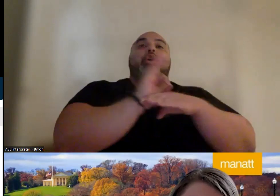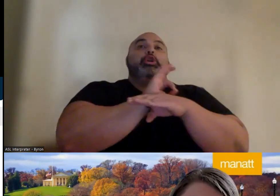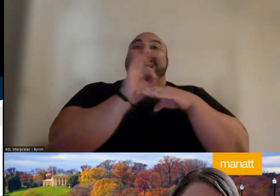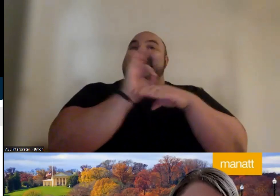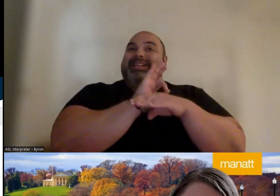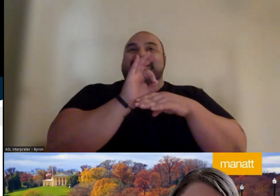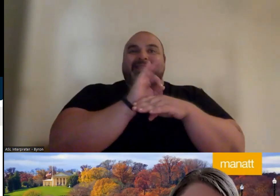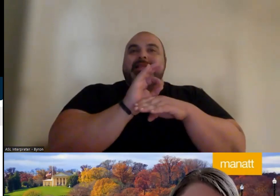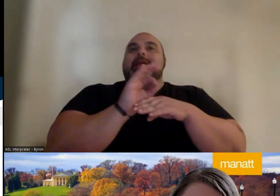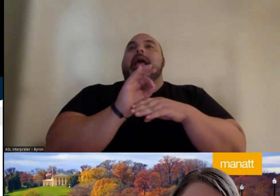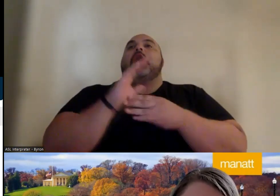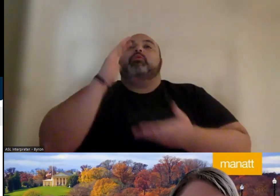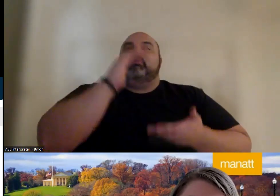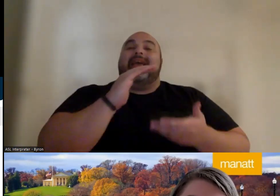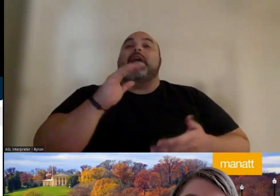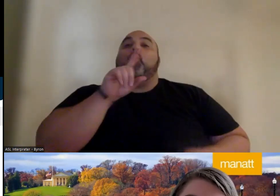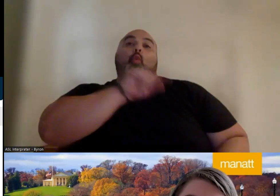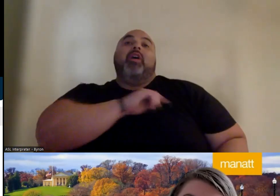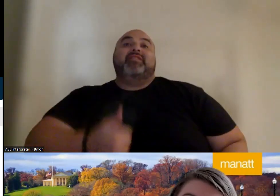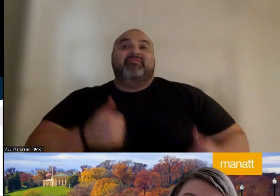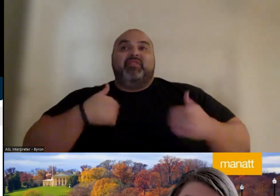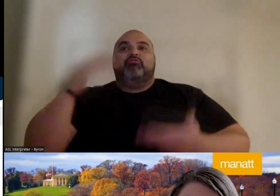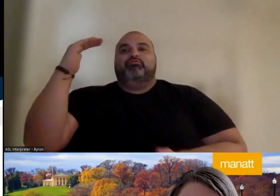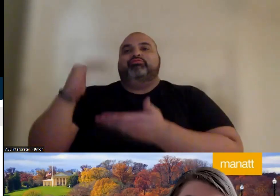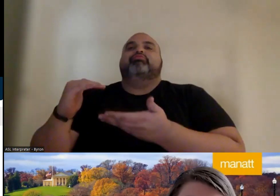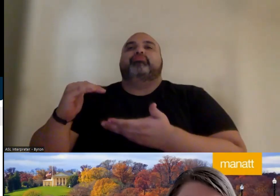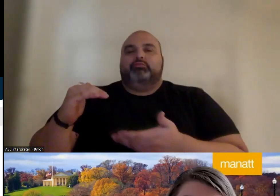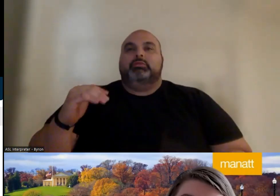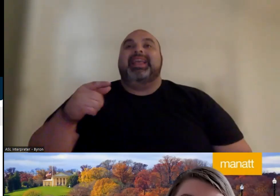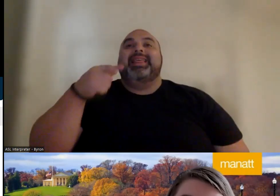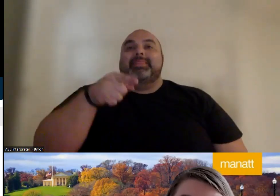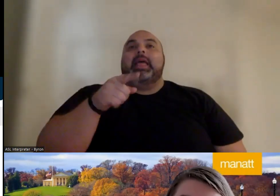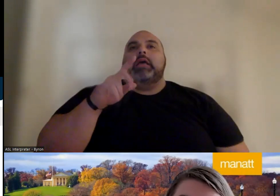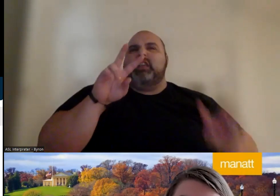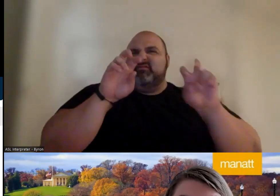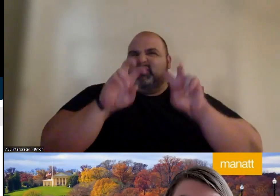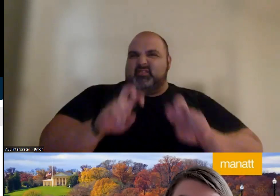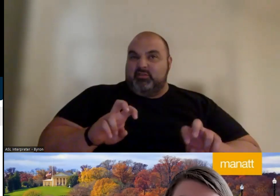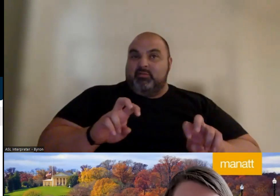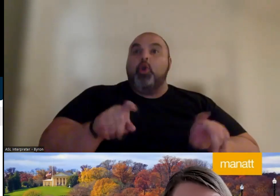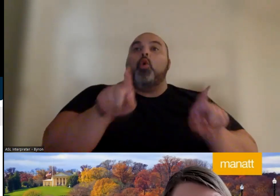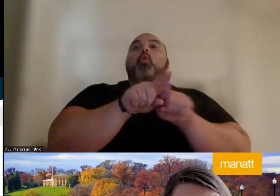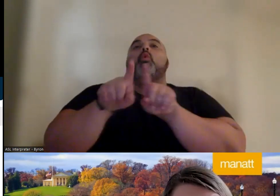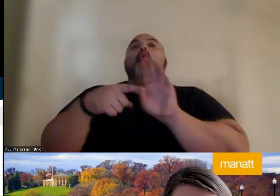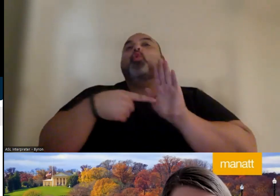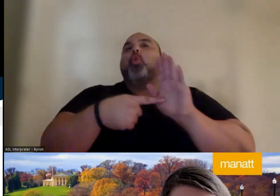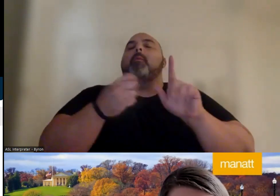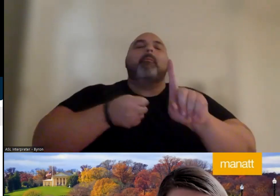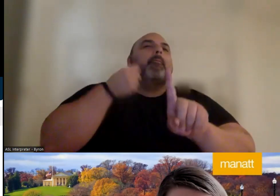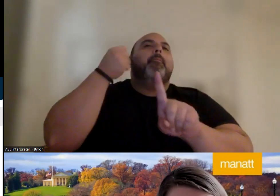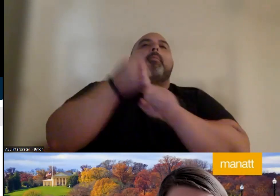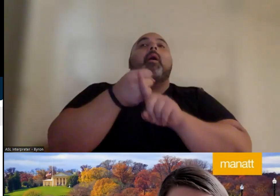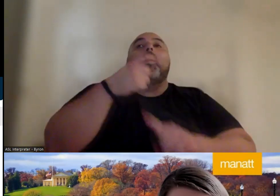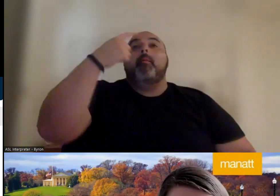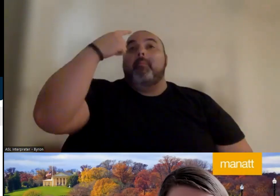and a reduction in quality of life. That meta-analysis also showed major impacts on the mental and cognitive